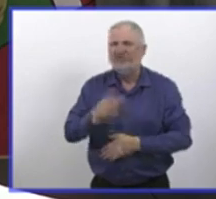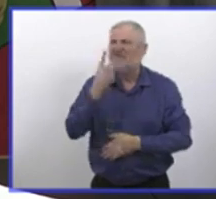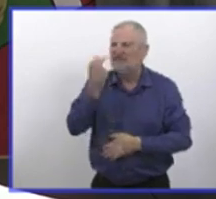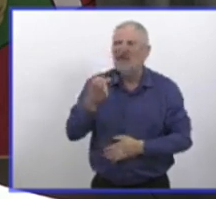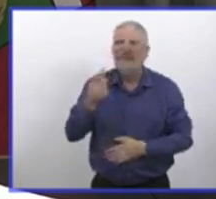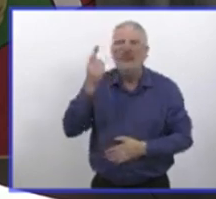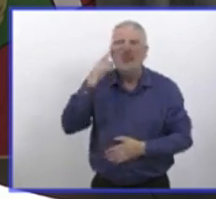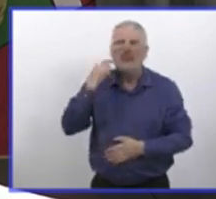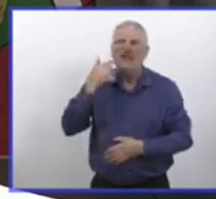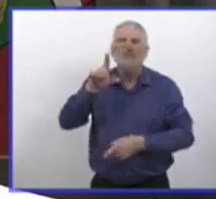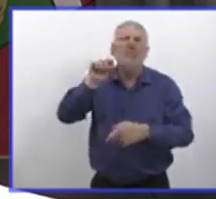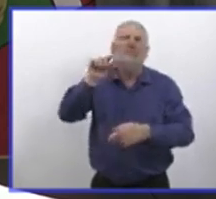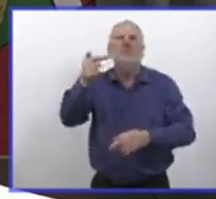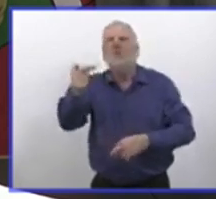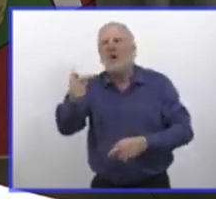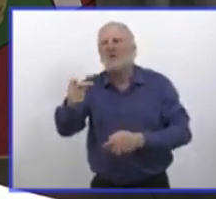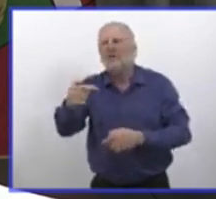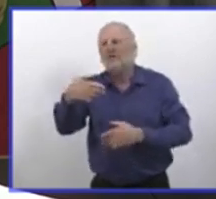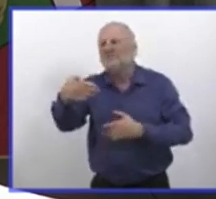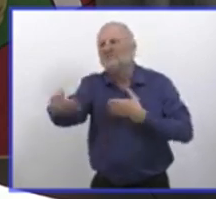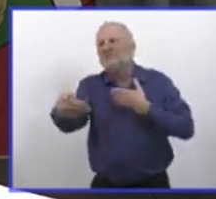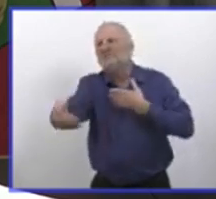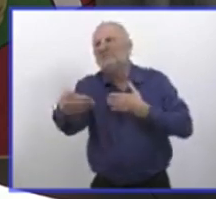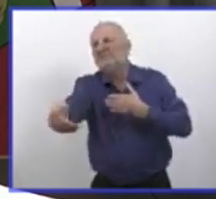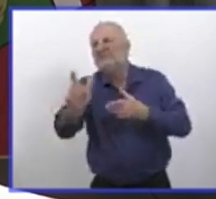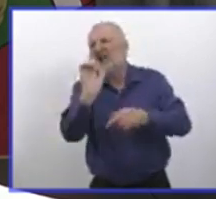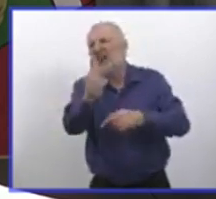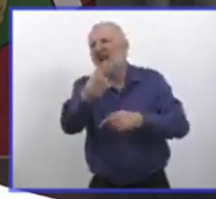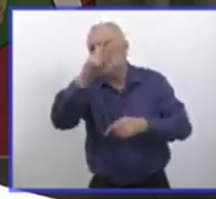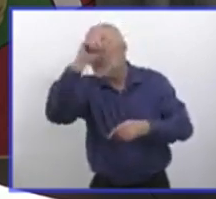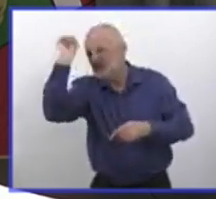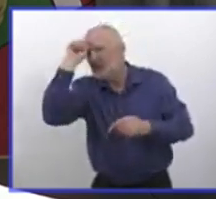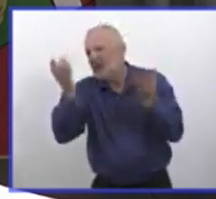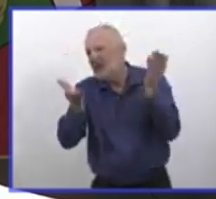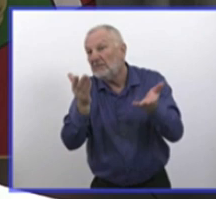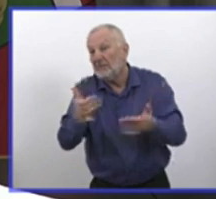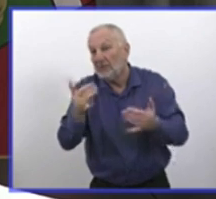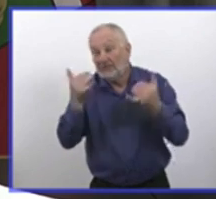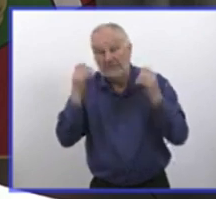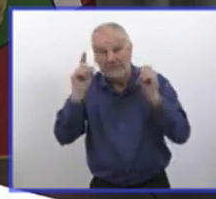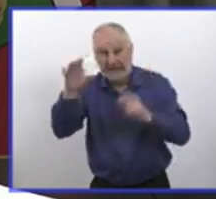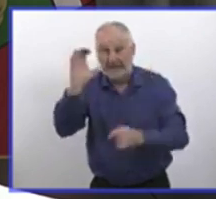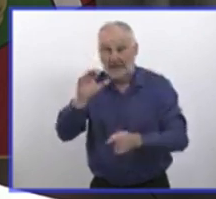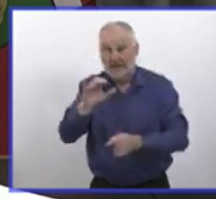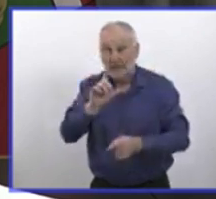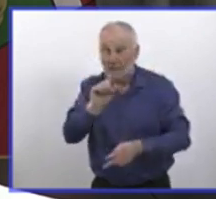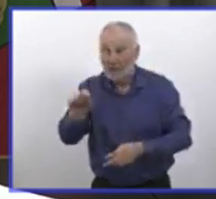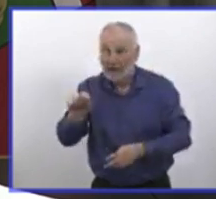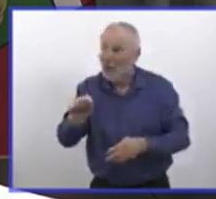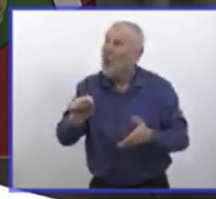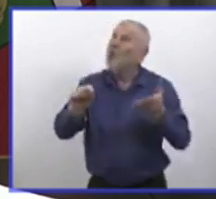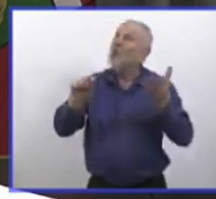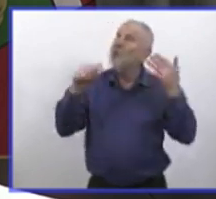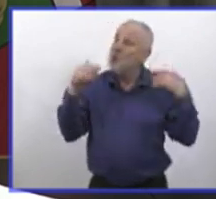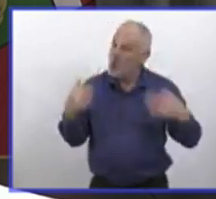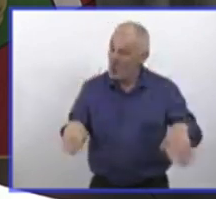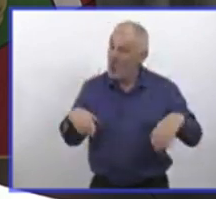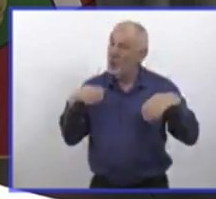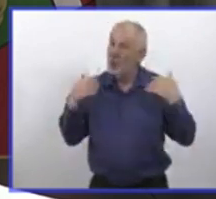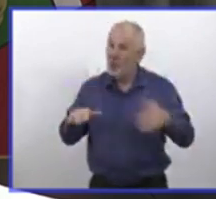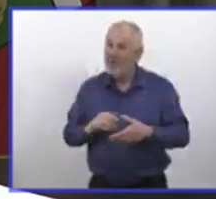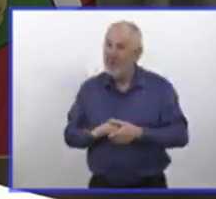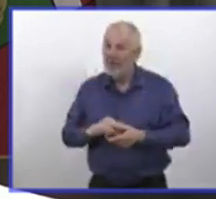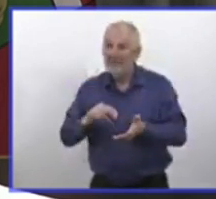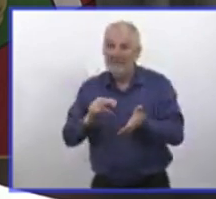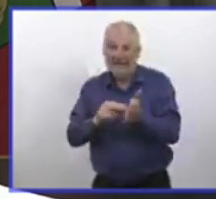So, it's been really exciting to be part of the light at the end of the tunnel and play a small role in